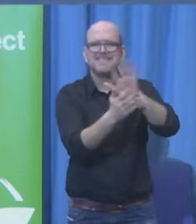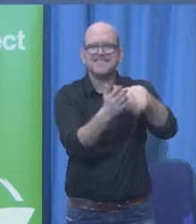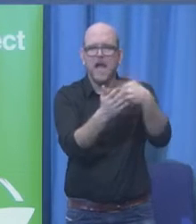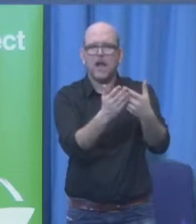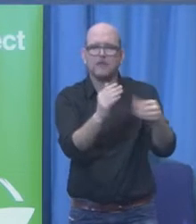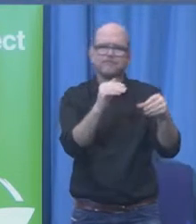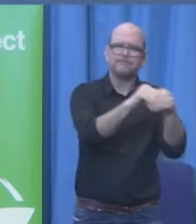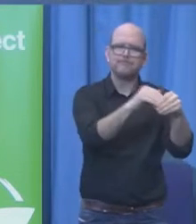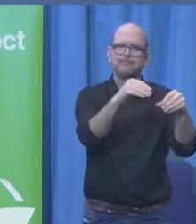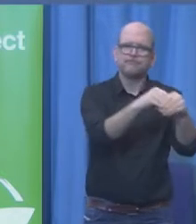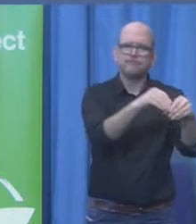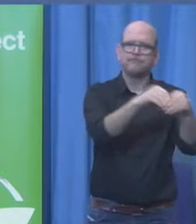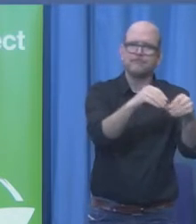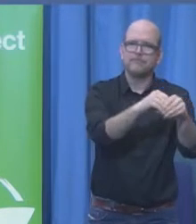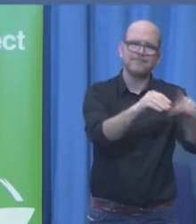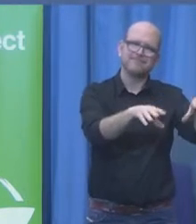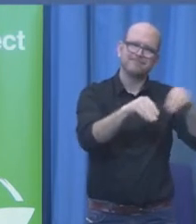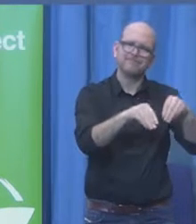Yeah.